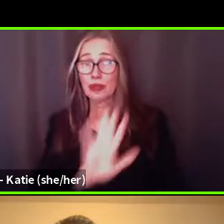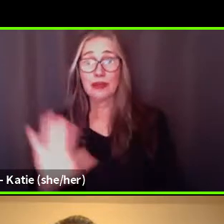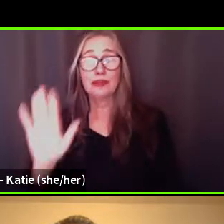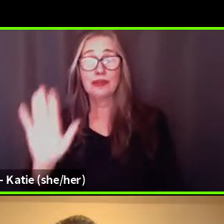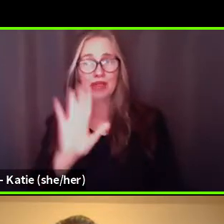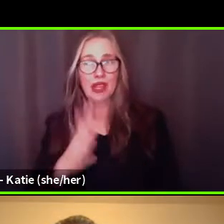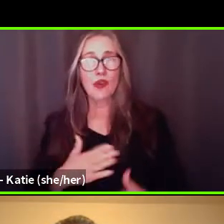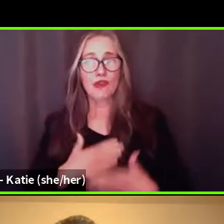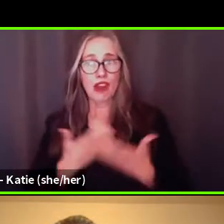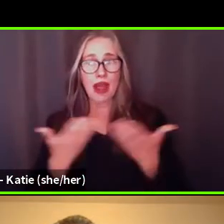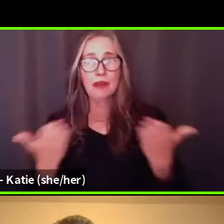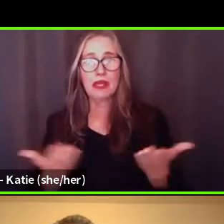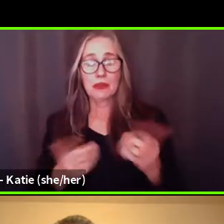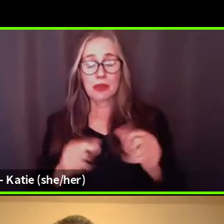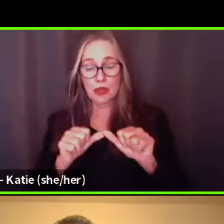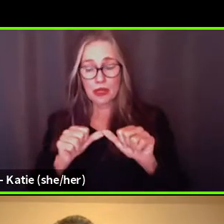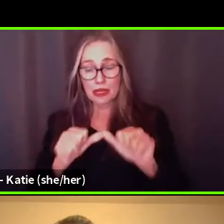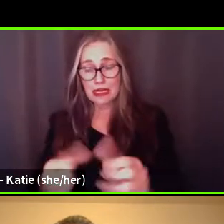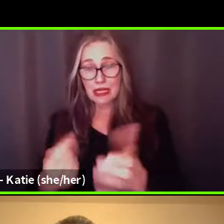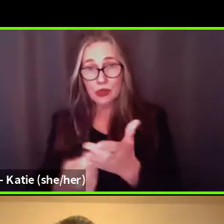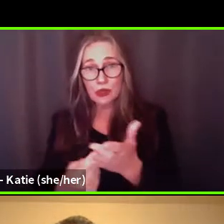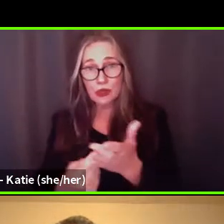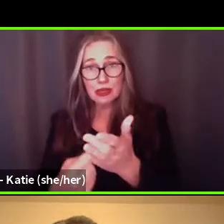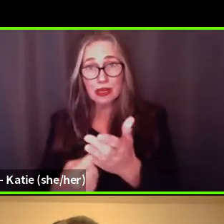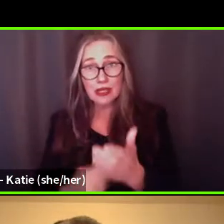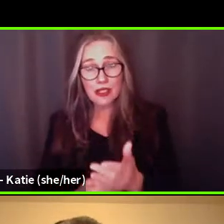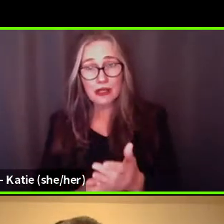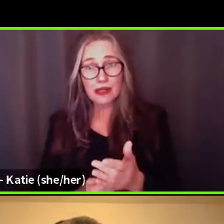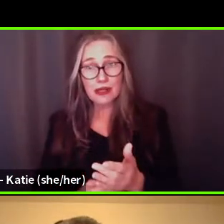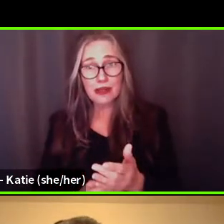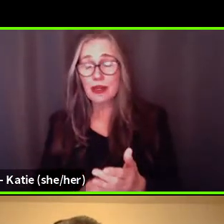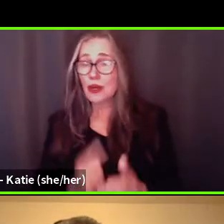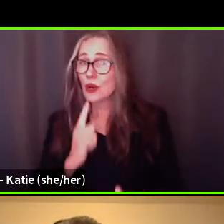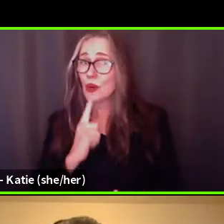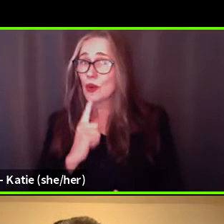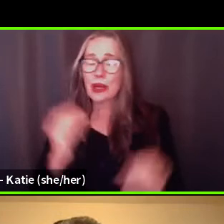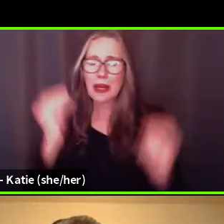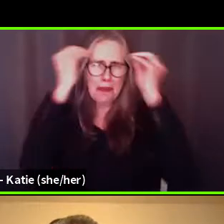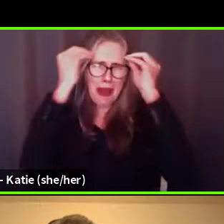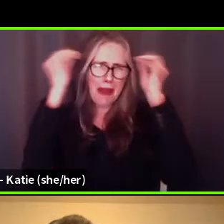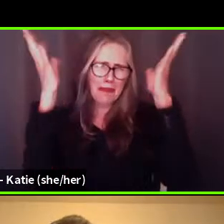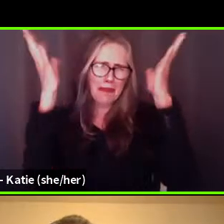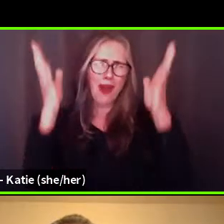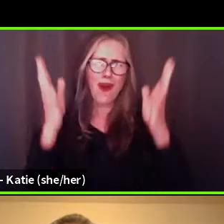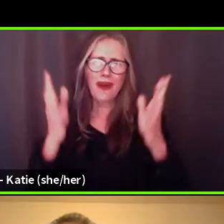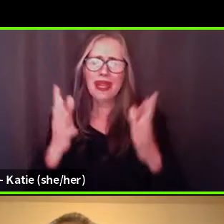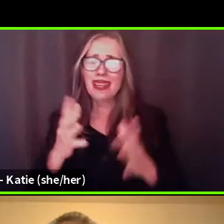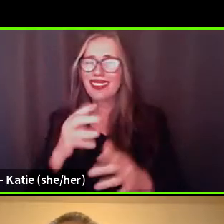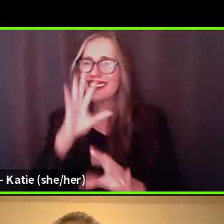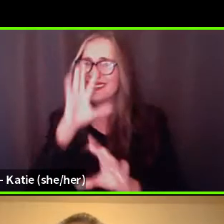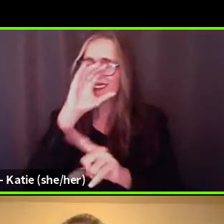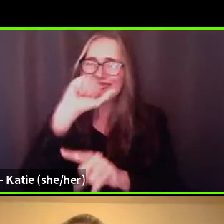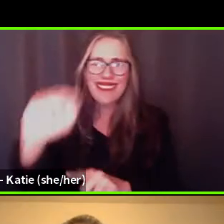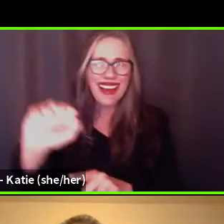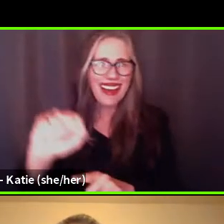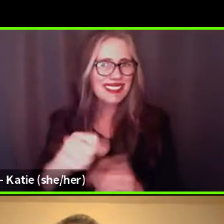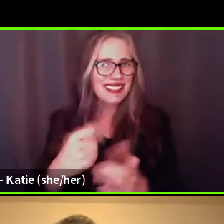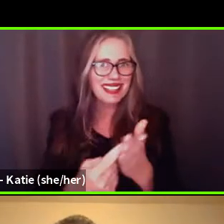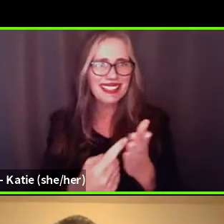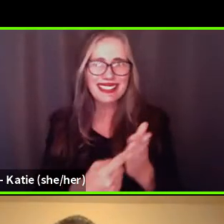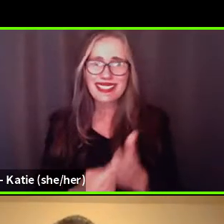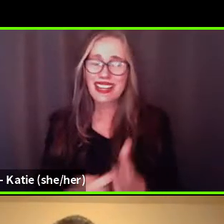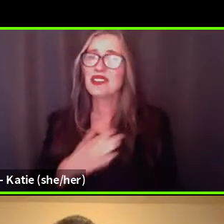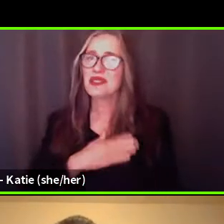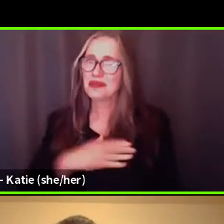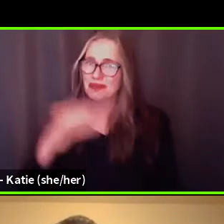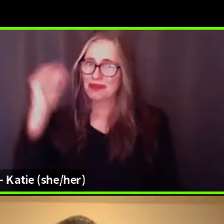we have lots of um fascinating and mind-blowing discussions going on at least in my view for this panel we're going